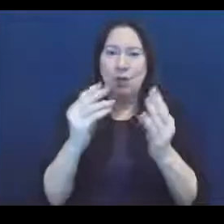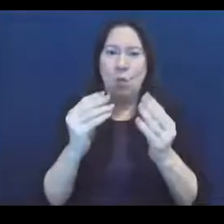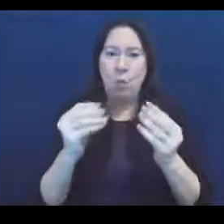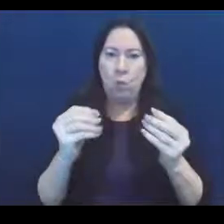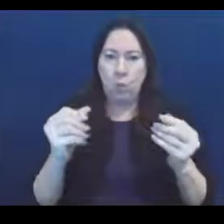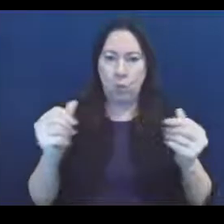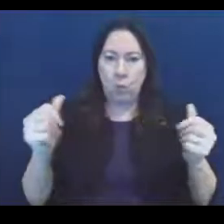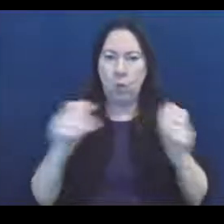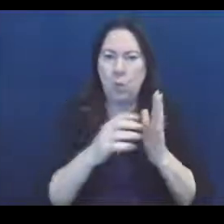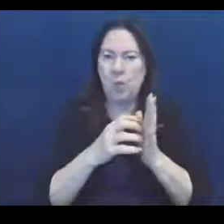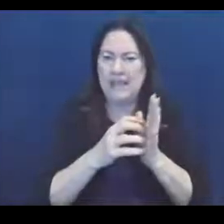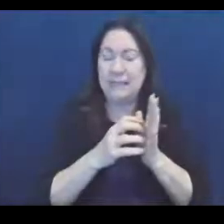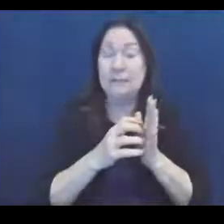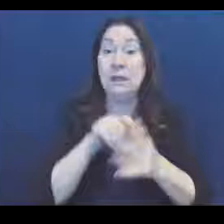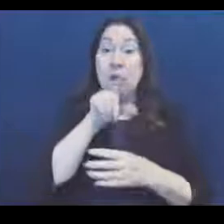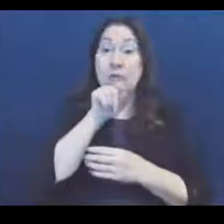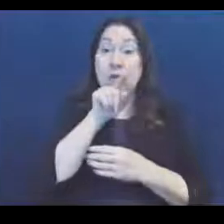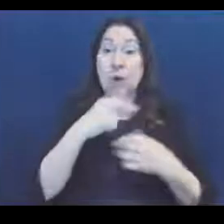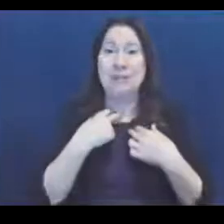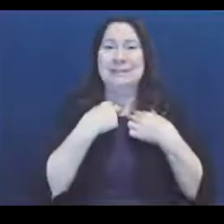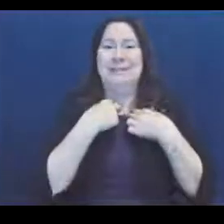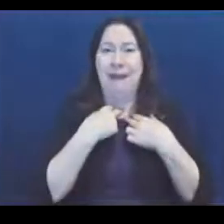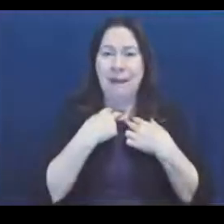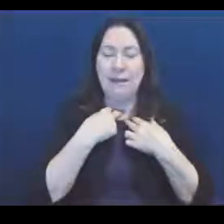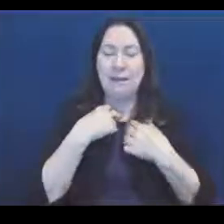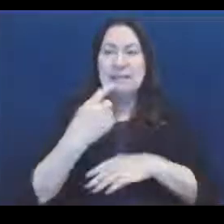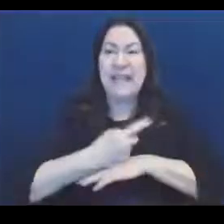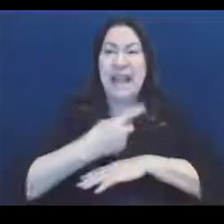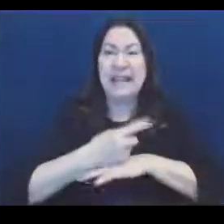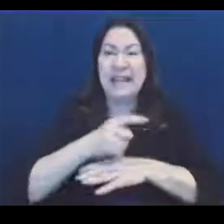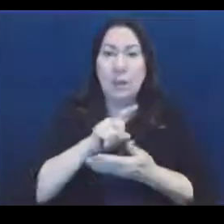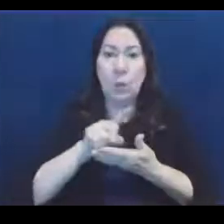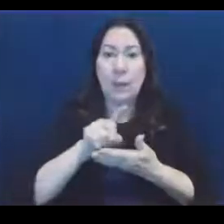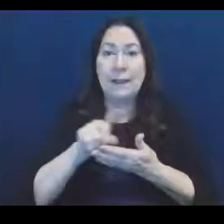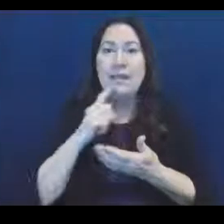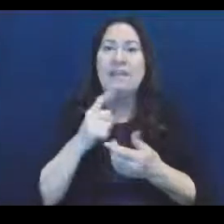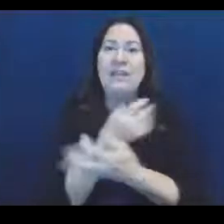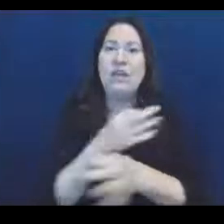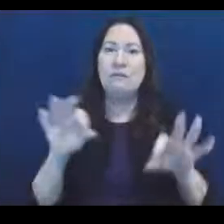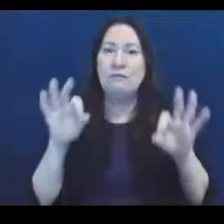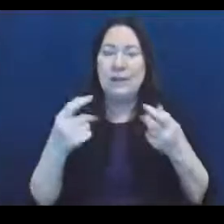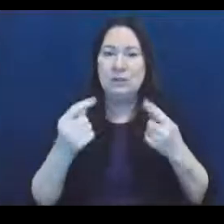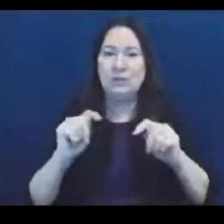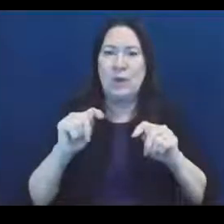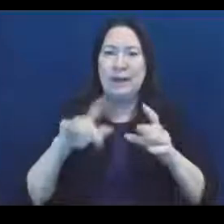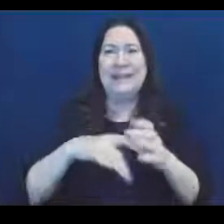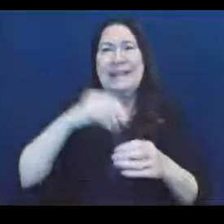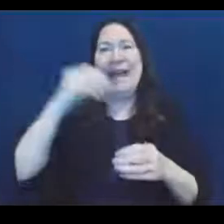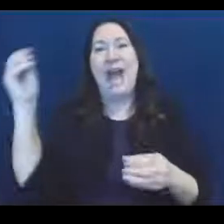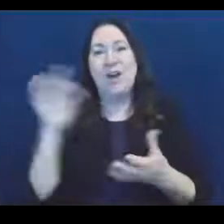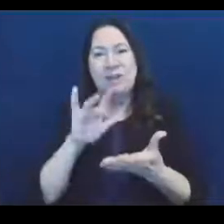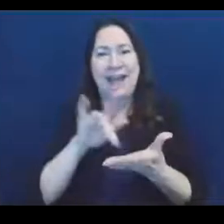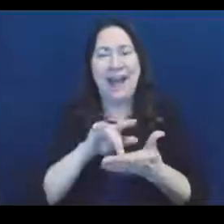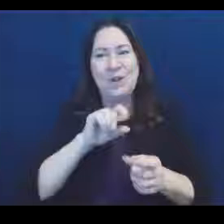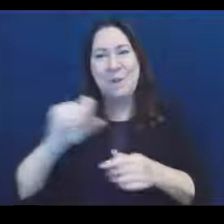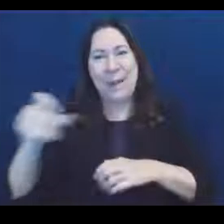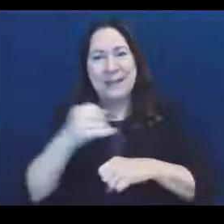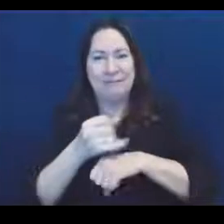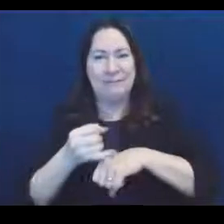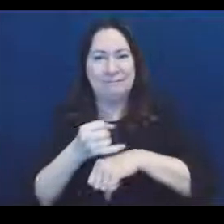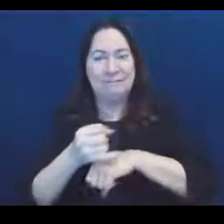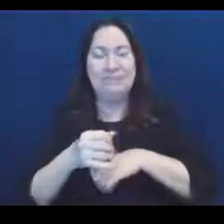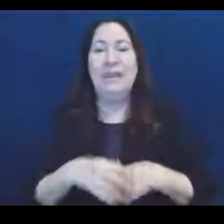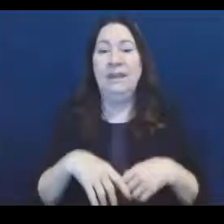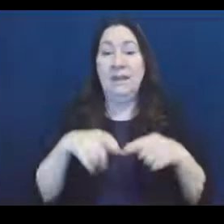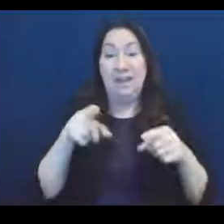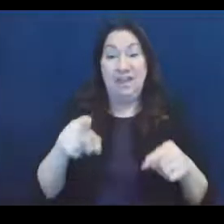the birds that have been trapped in there for days or sometimes up to a week are then free to try to find their way back to the tropics. In this case here, this